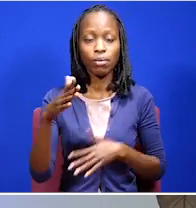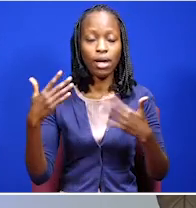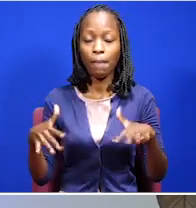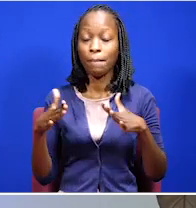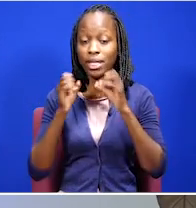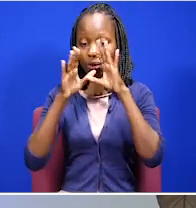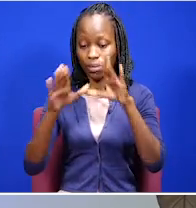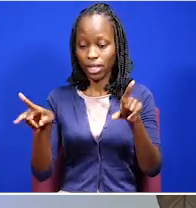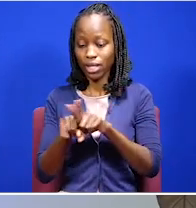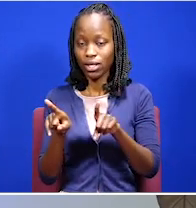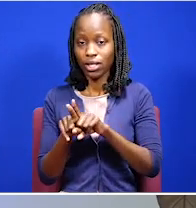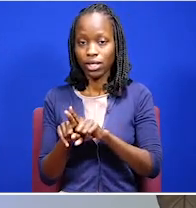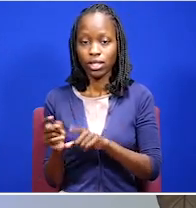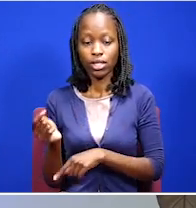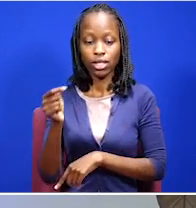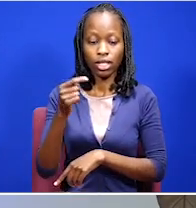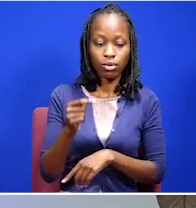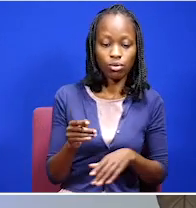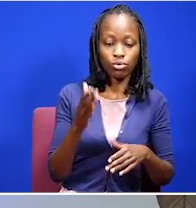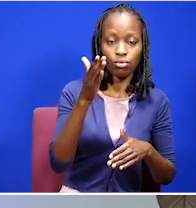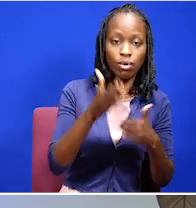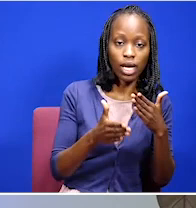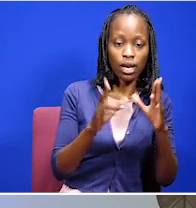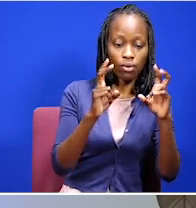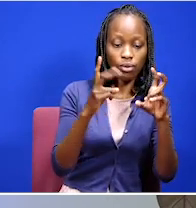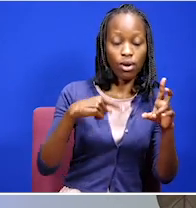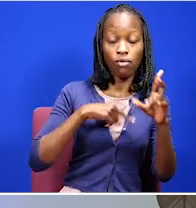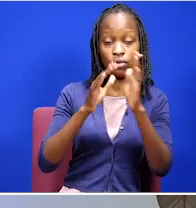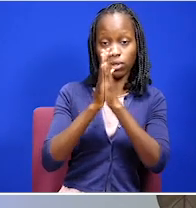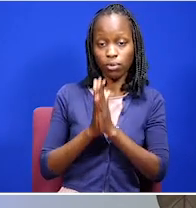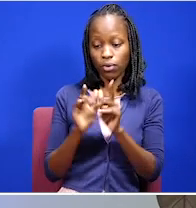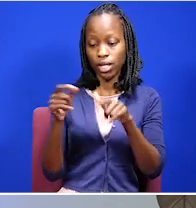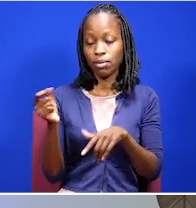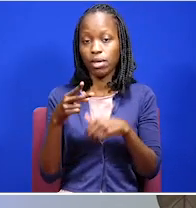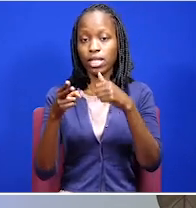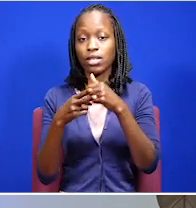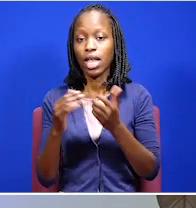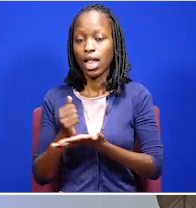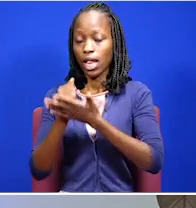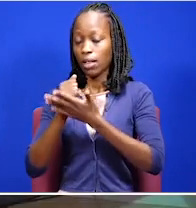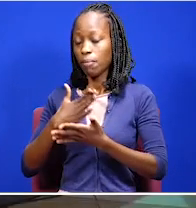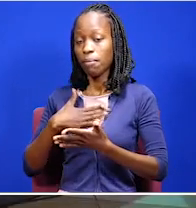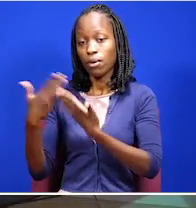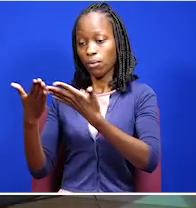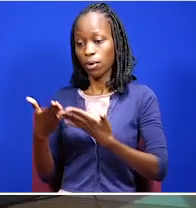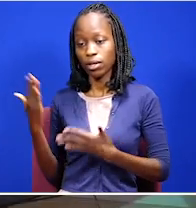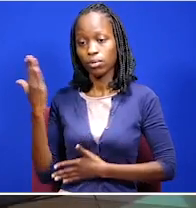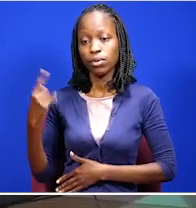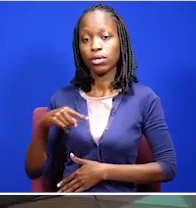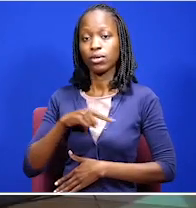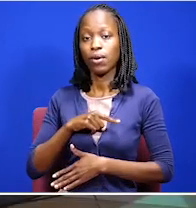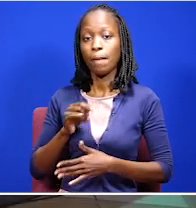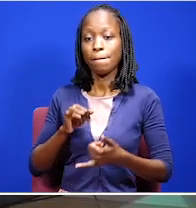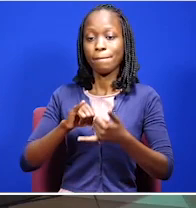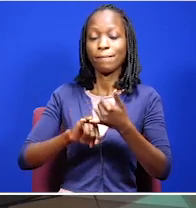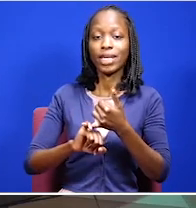tremendously blessed as she helps to wrap up our theme of prayer for this month of July. Please help me welcome to minister to us,